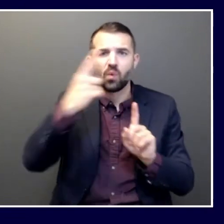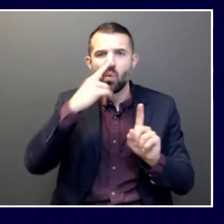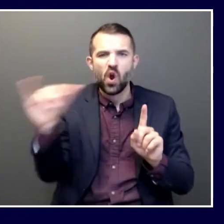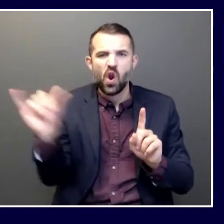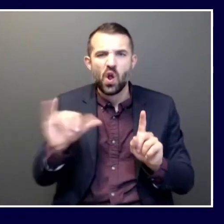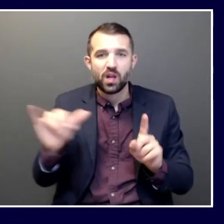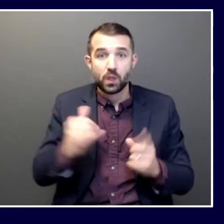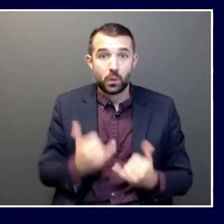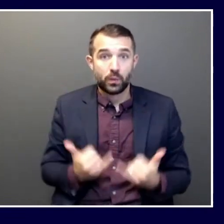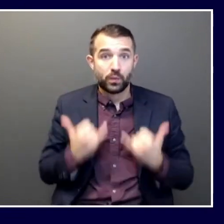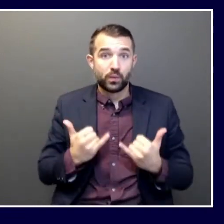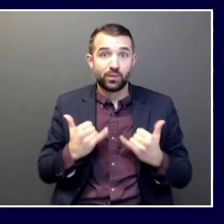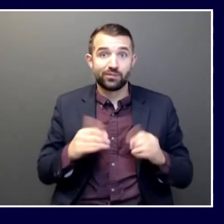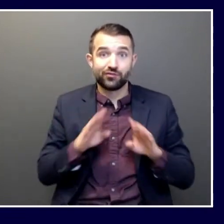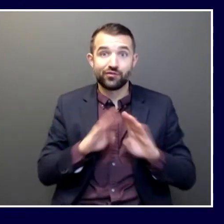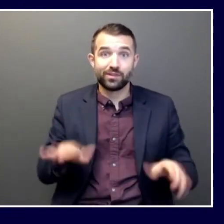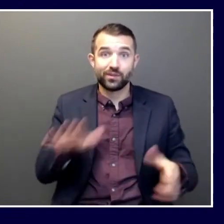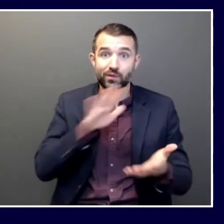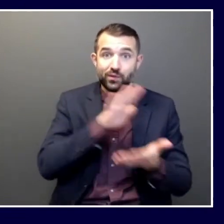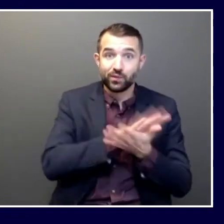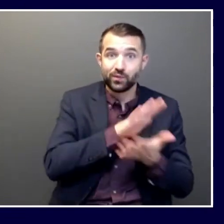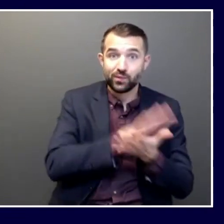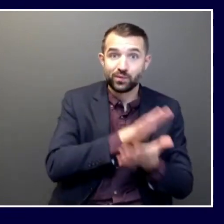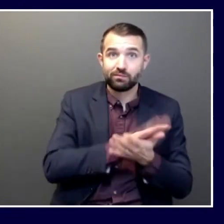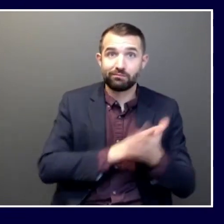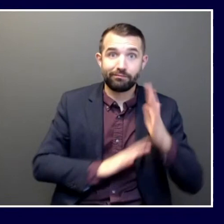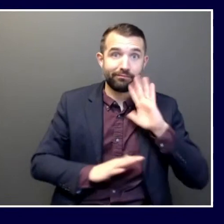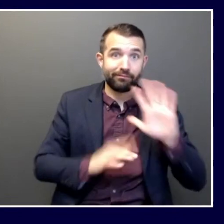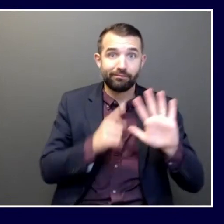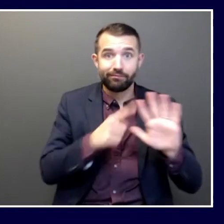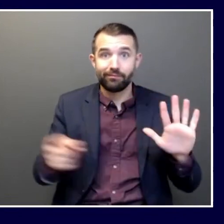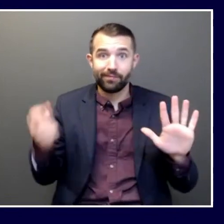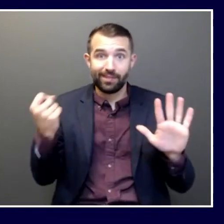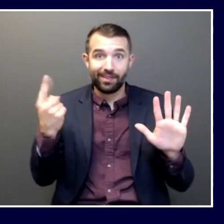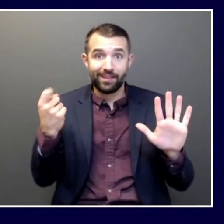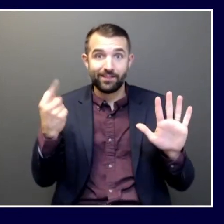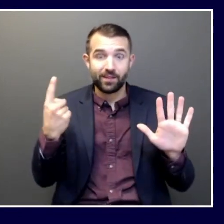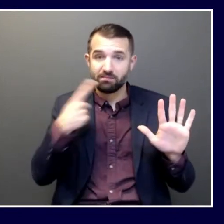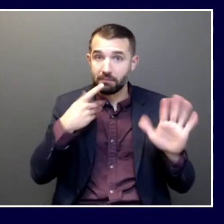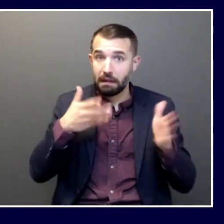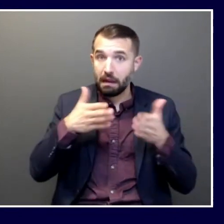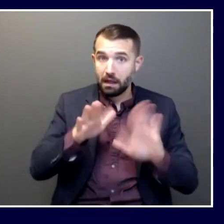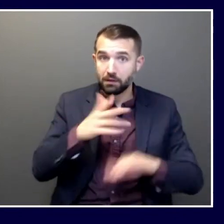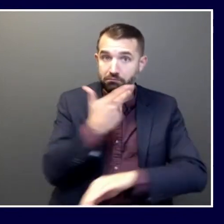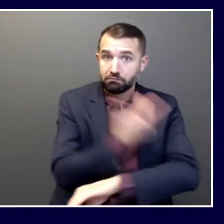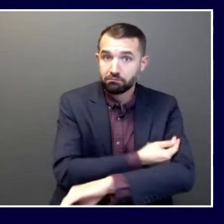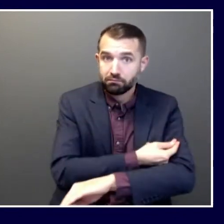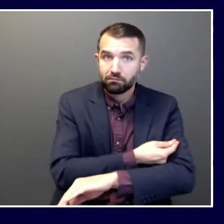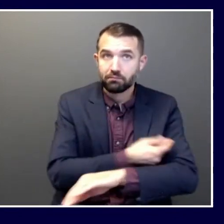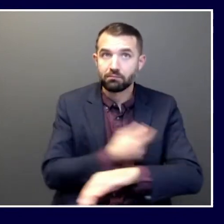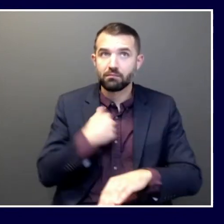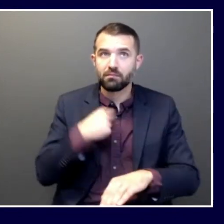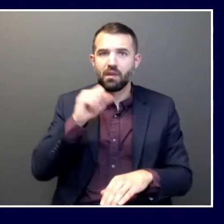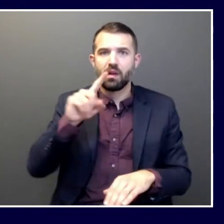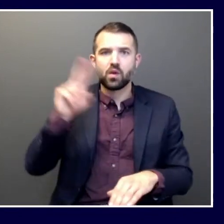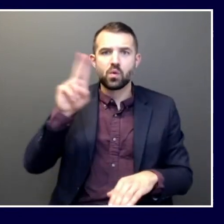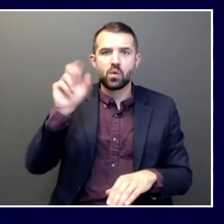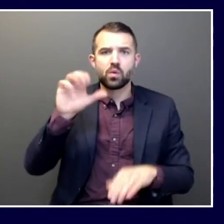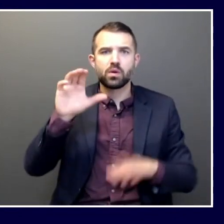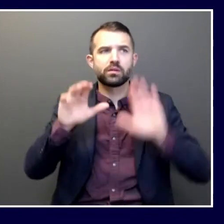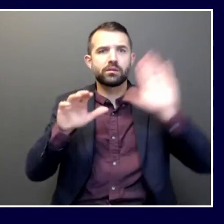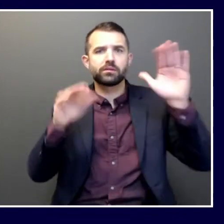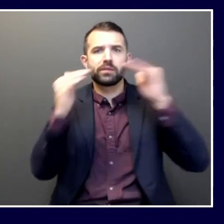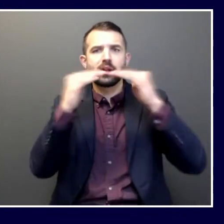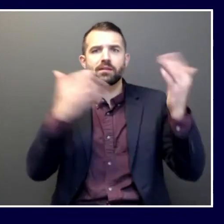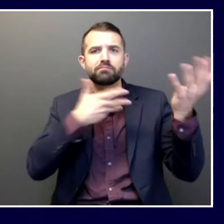mean for schools? What we've done is ask the CDC to help us think through a systematic approach, a unified approach that would